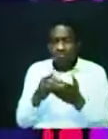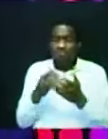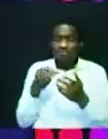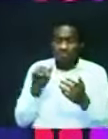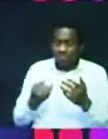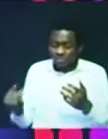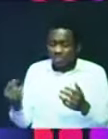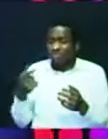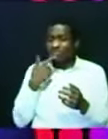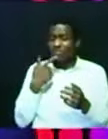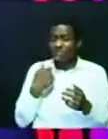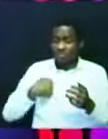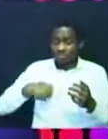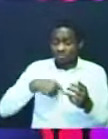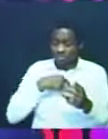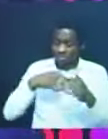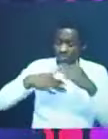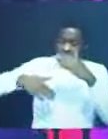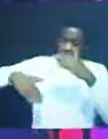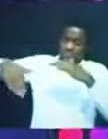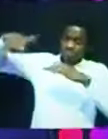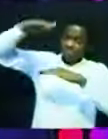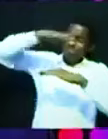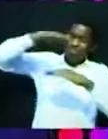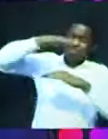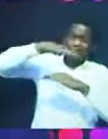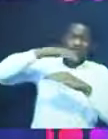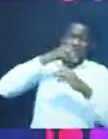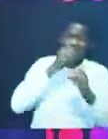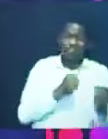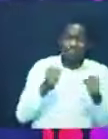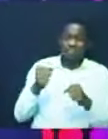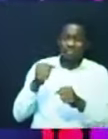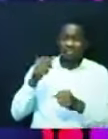principalities and powers, this is how you concluded it, verse